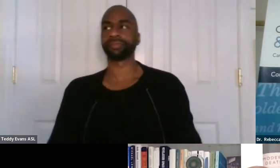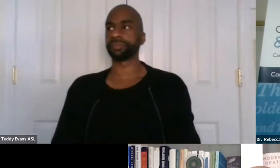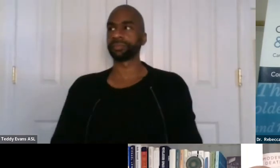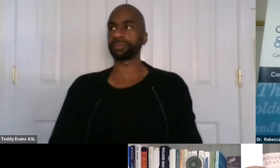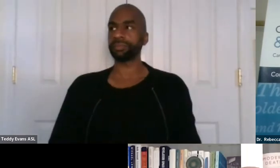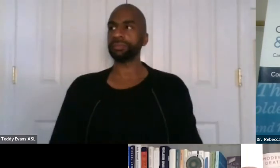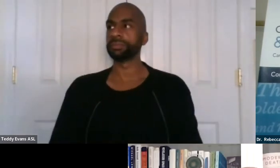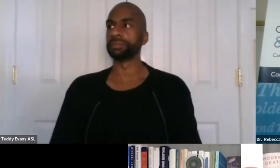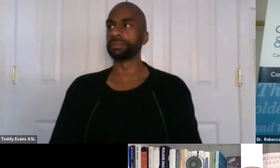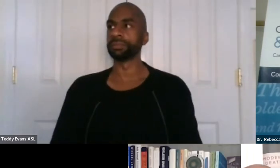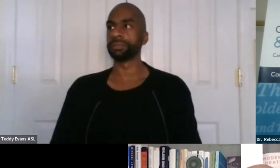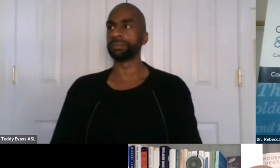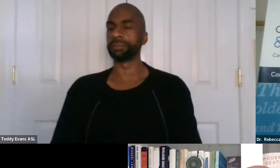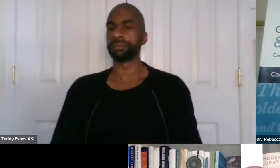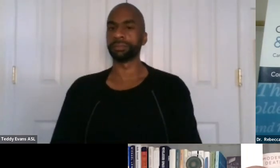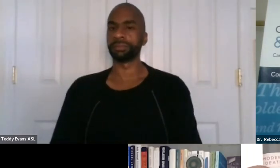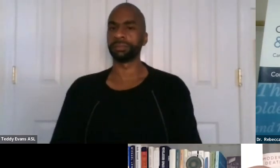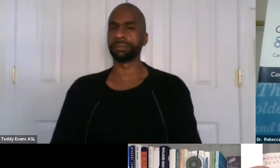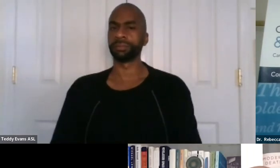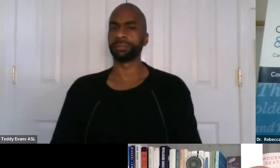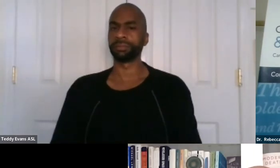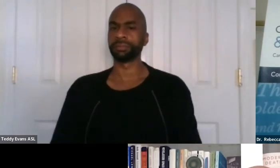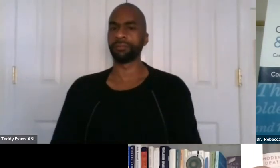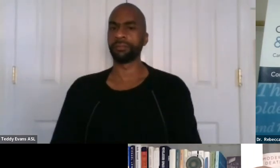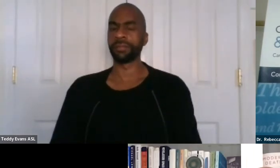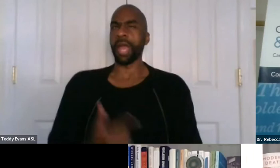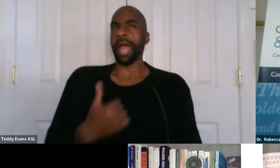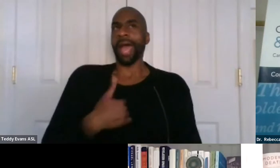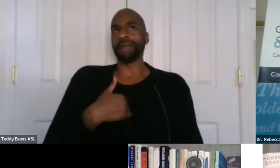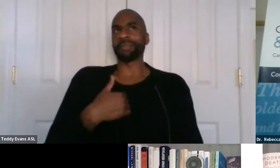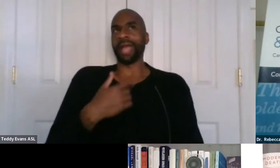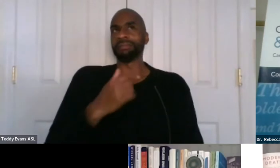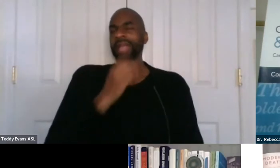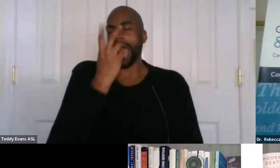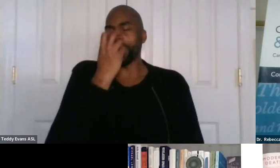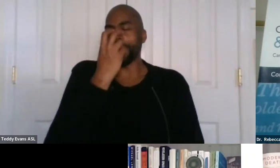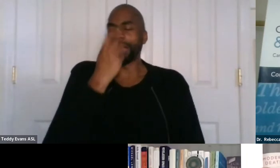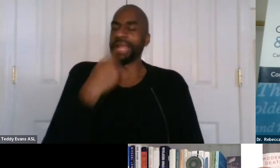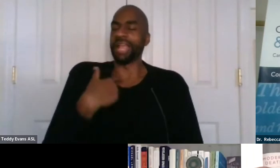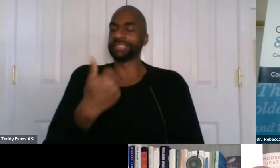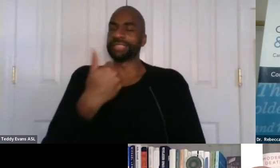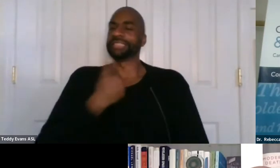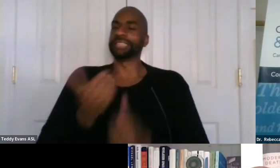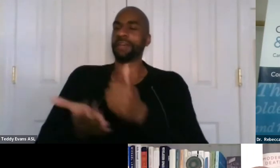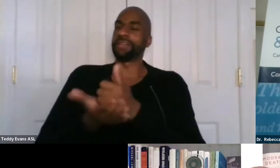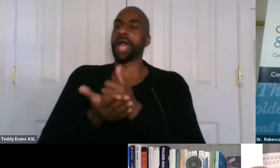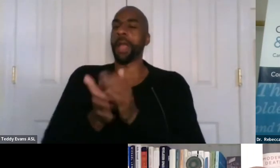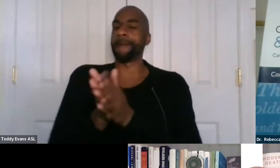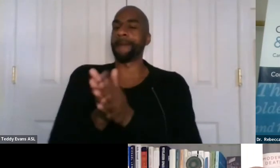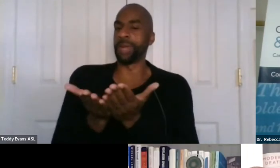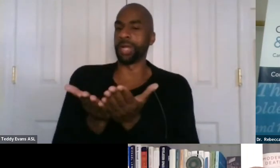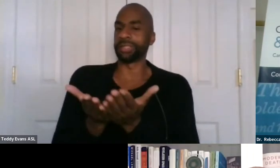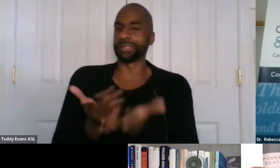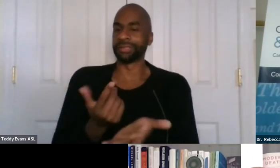this is not a self-help. I don't believe in self-help books. I think I don't want to sort of feel like I'm the purveyor of some special knowledge